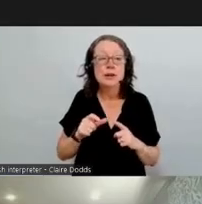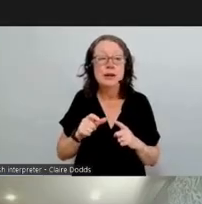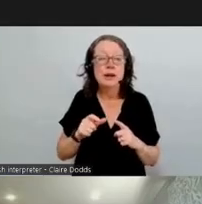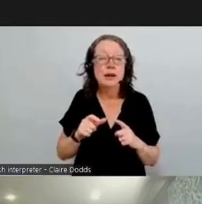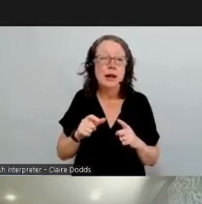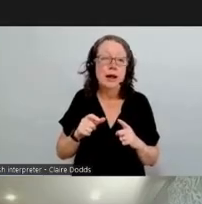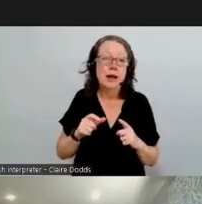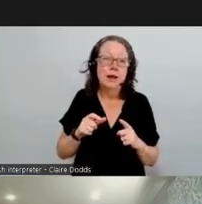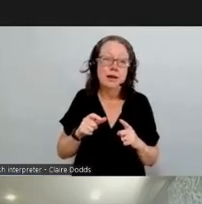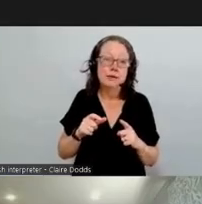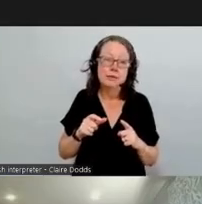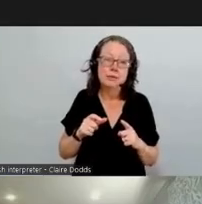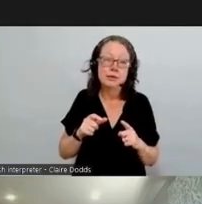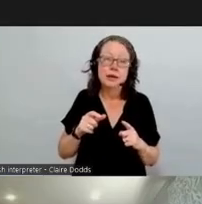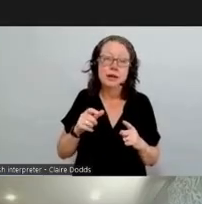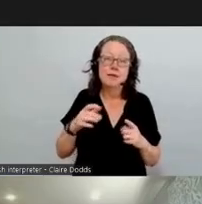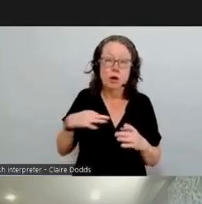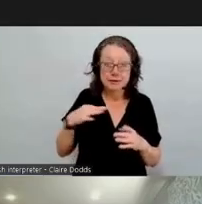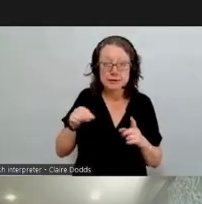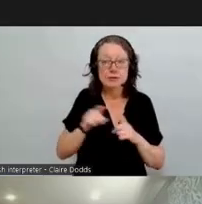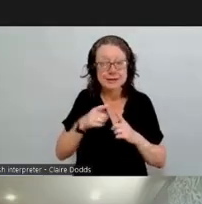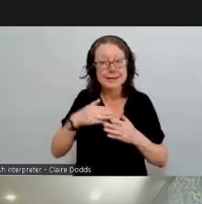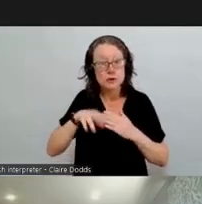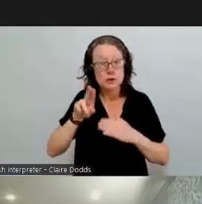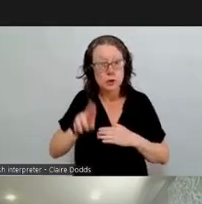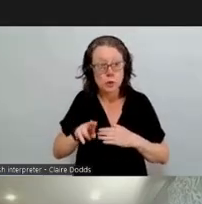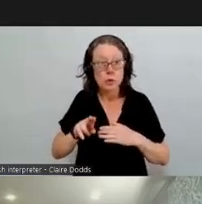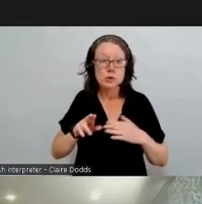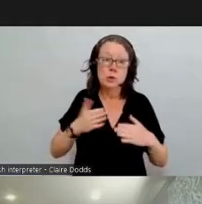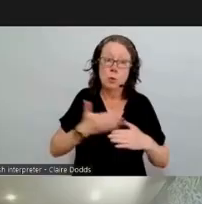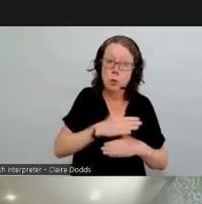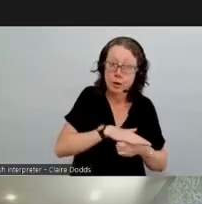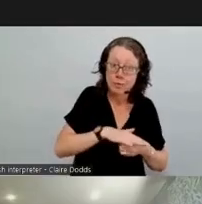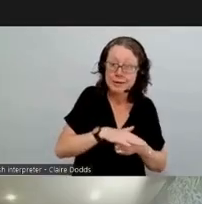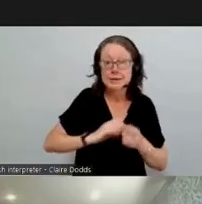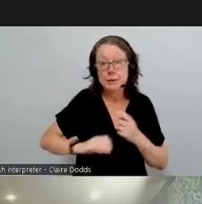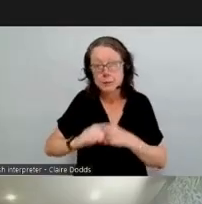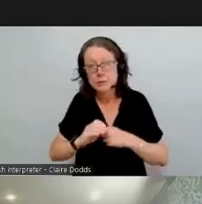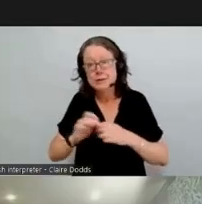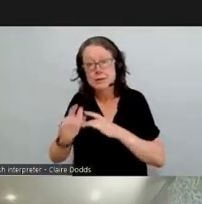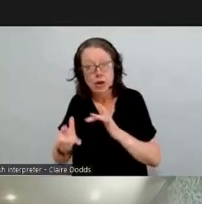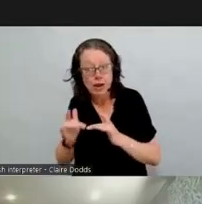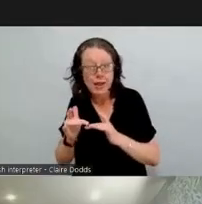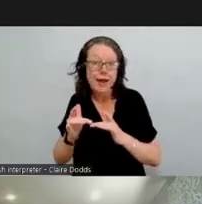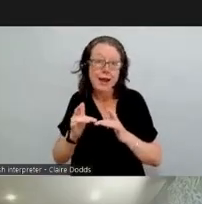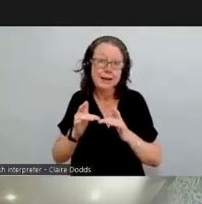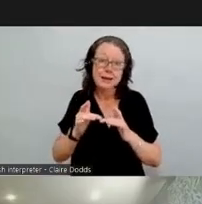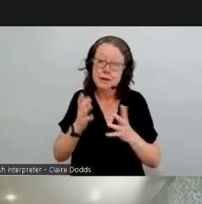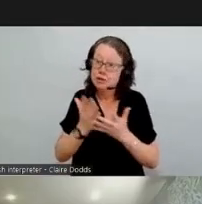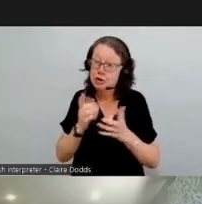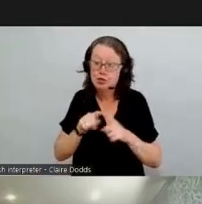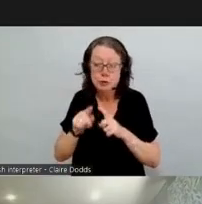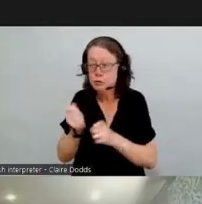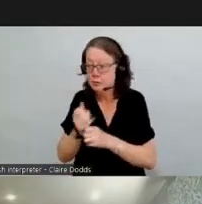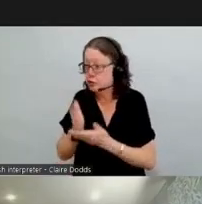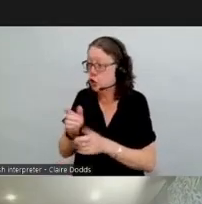online, really trying to fit volunteering opportunities to people's interests and their availability and